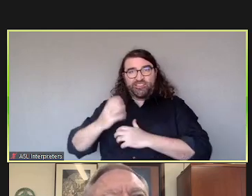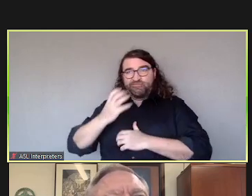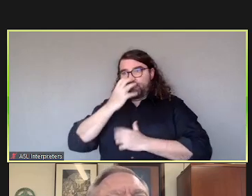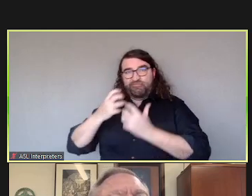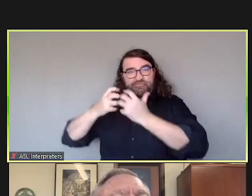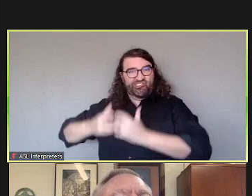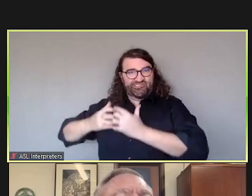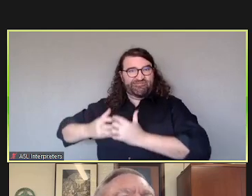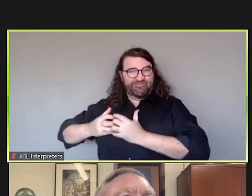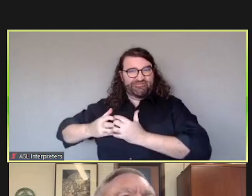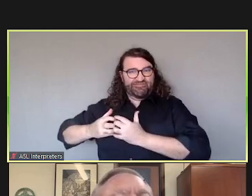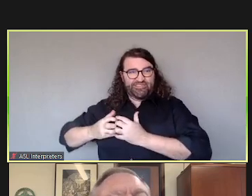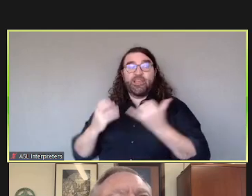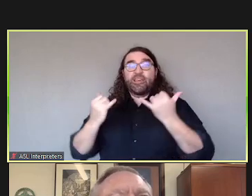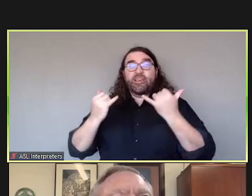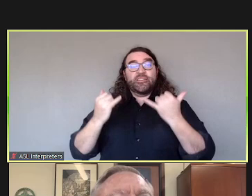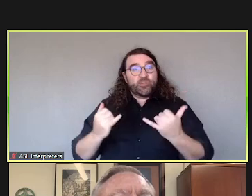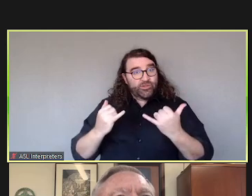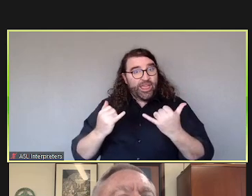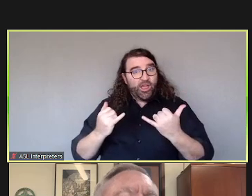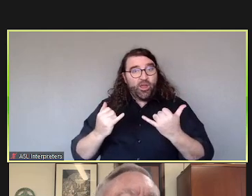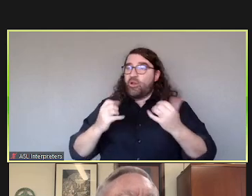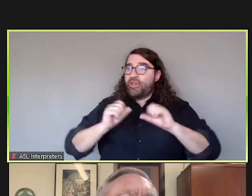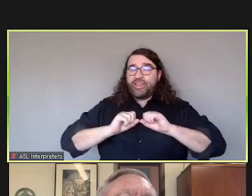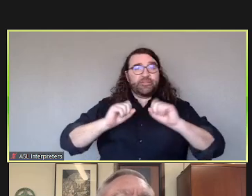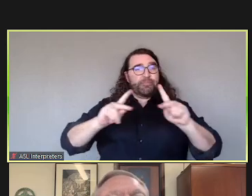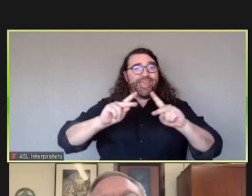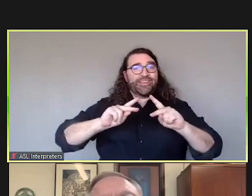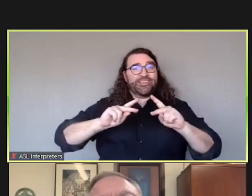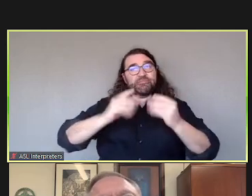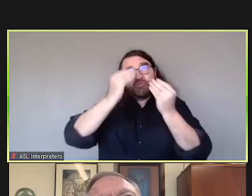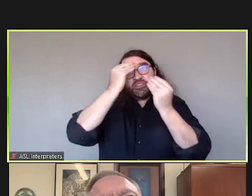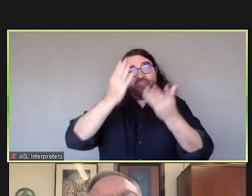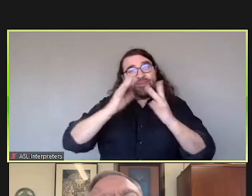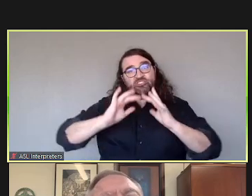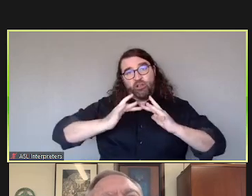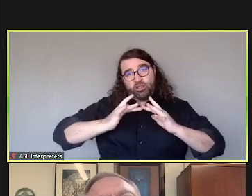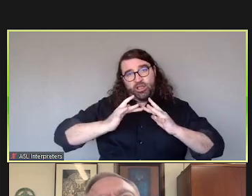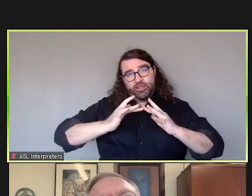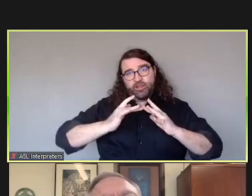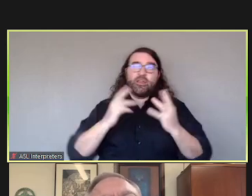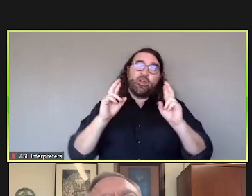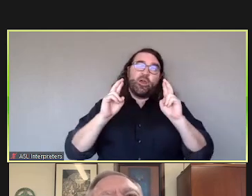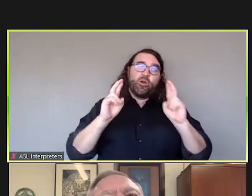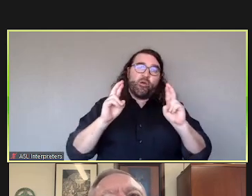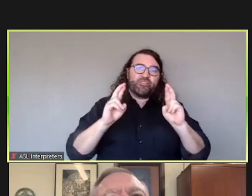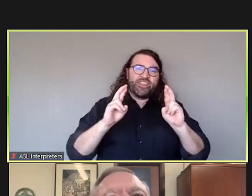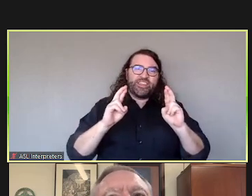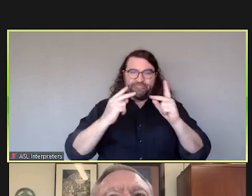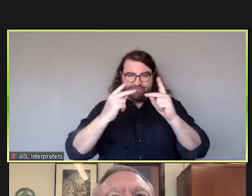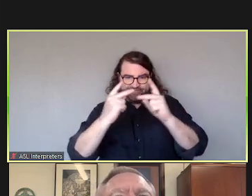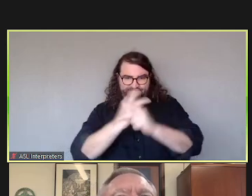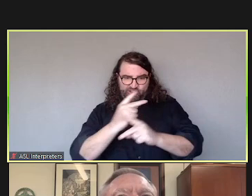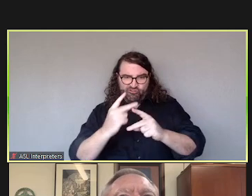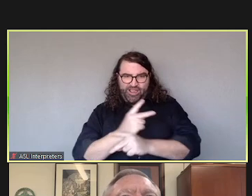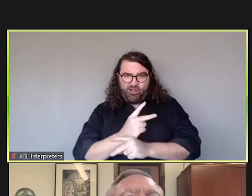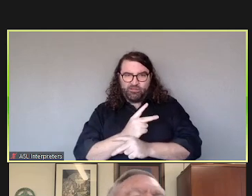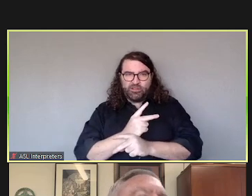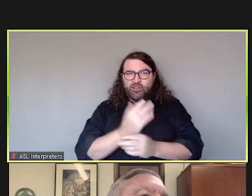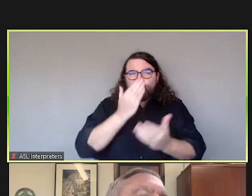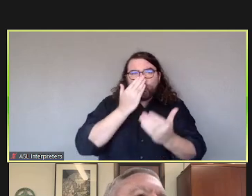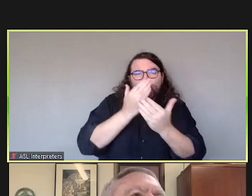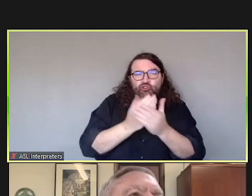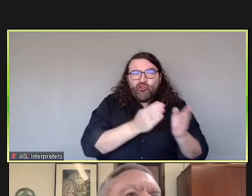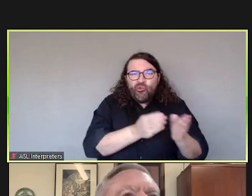publish it. And we're still hoping to find a national way of counting this data that